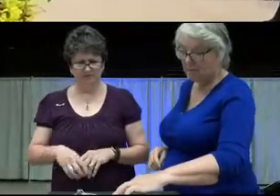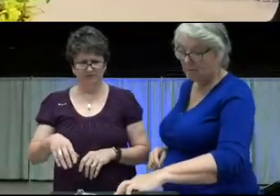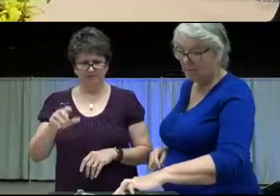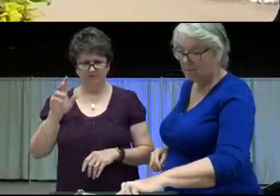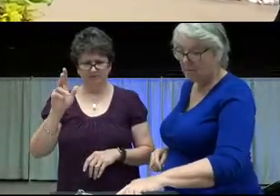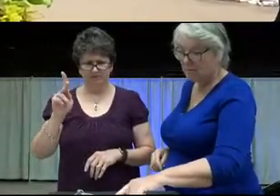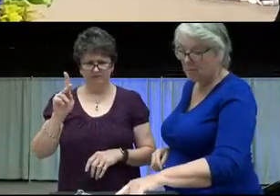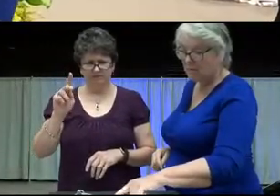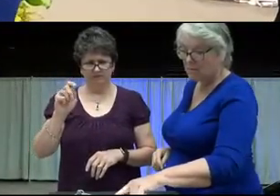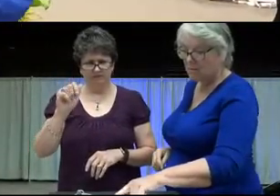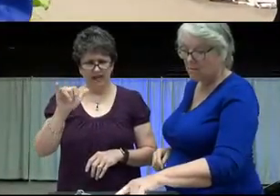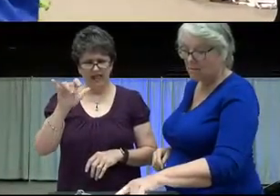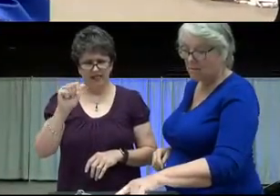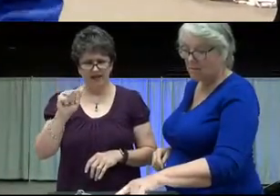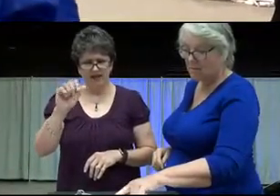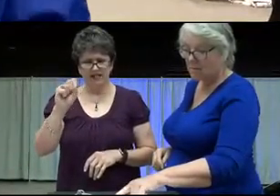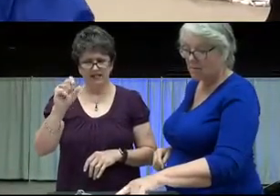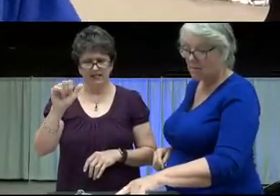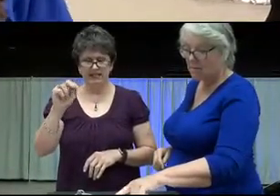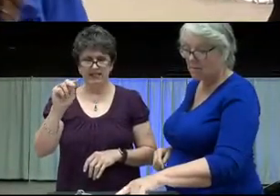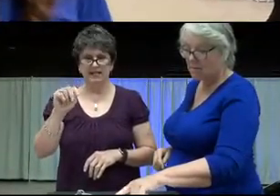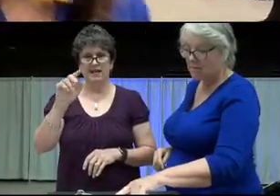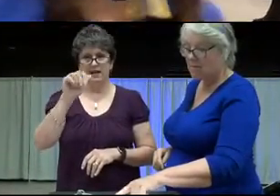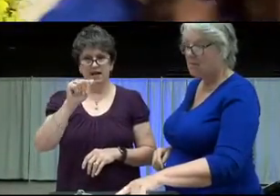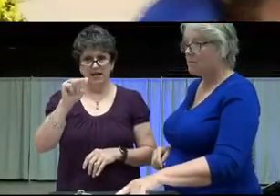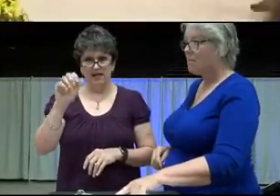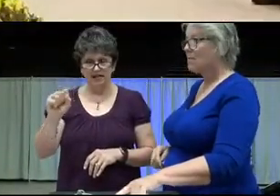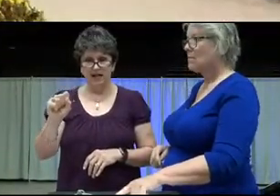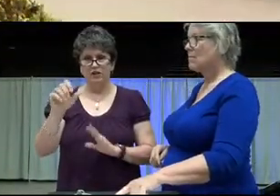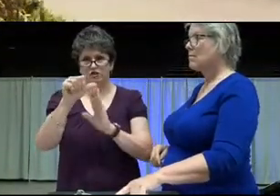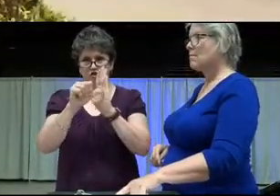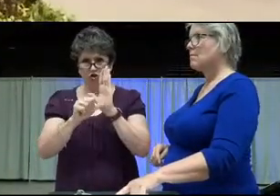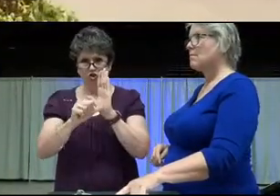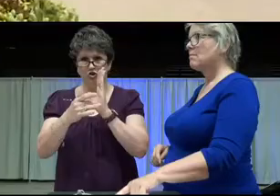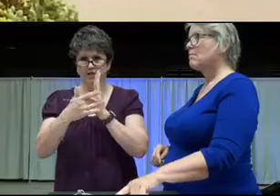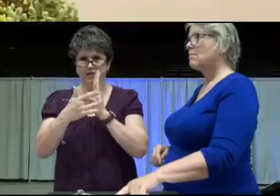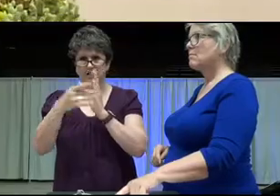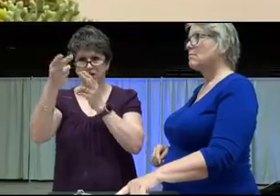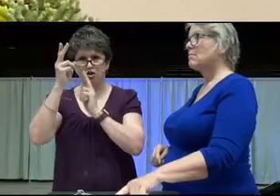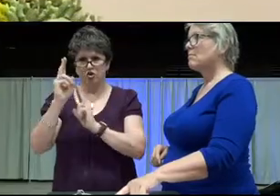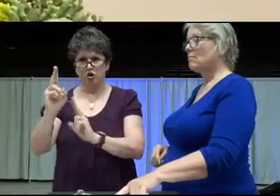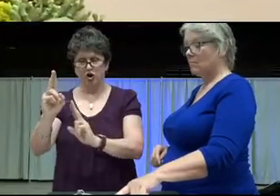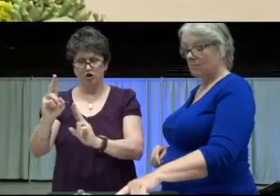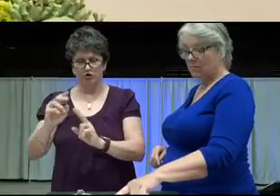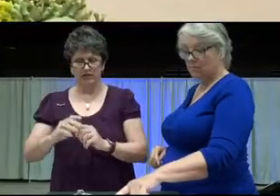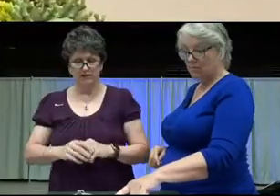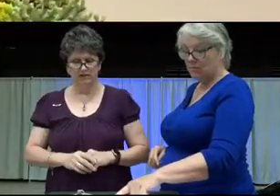Kayla Sinan, Associate of Applied Science, Surgical Technology, Honors.